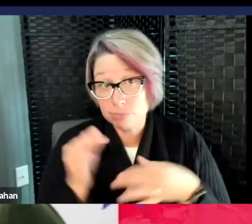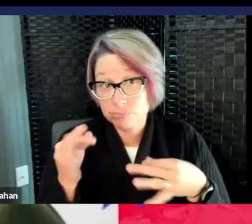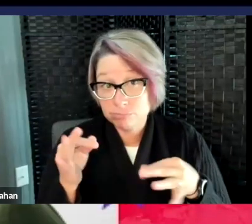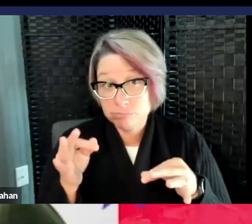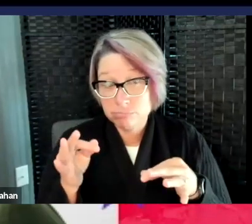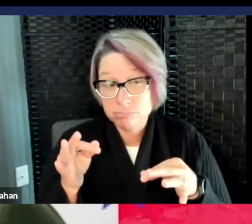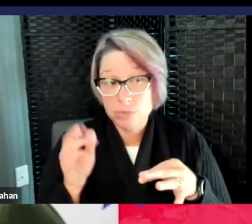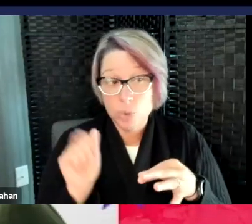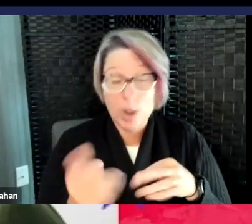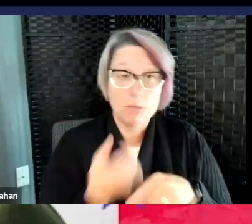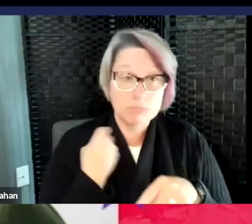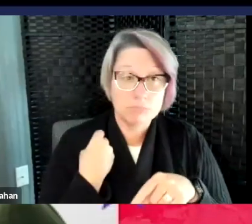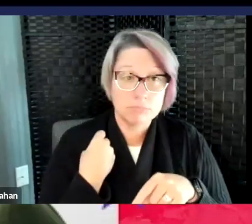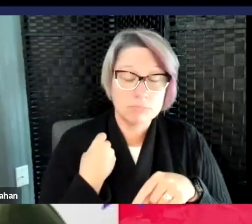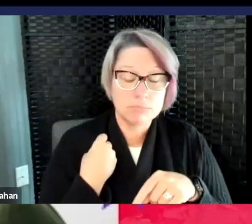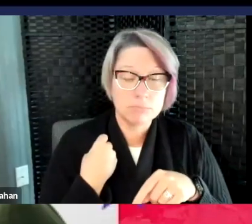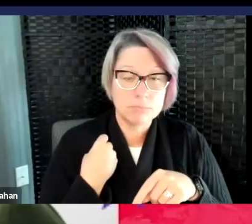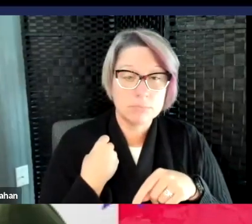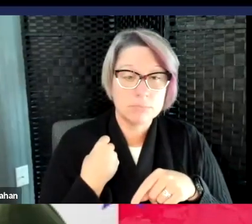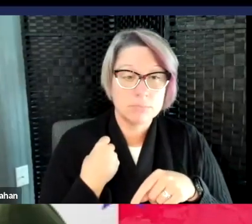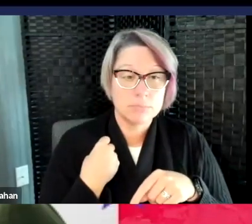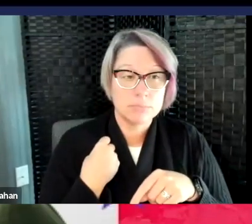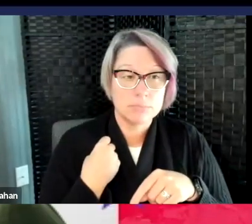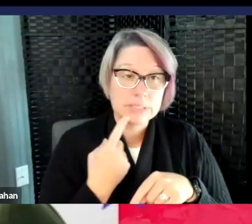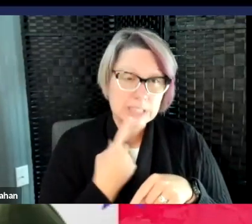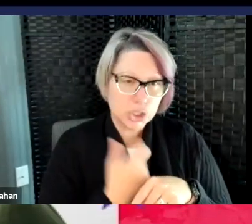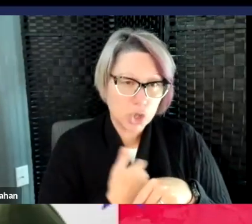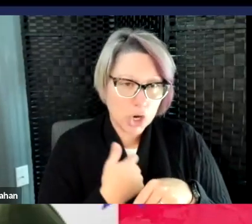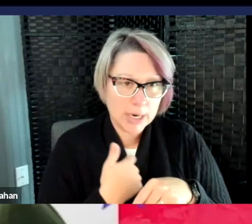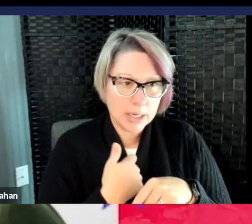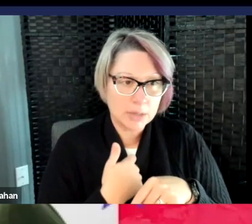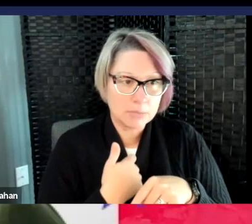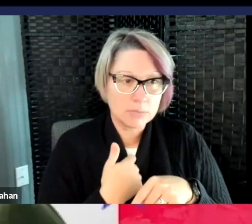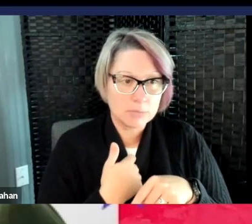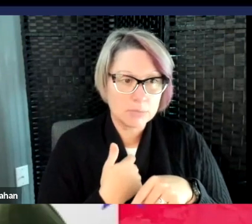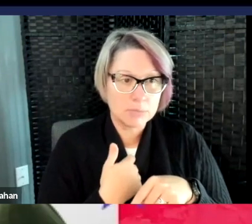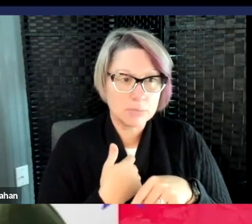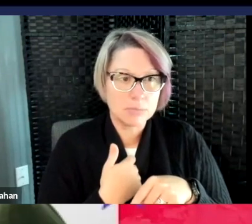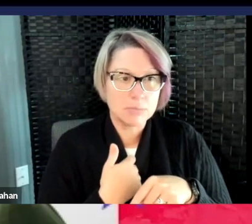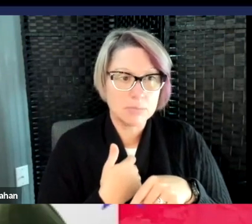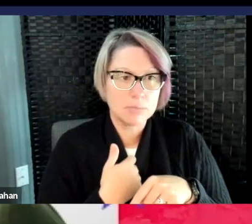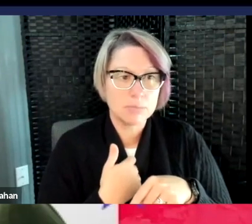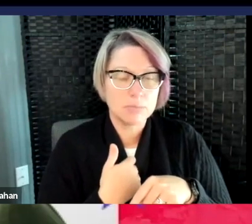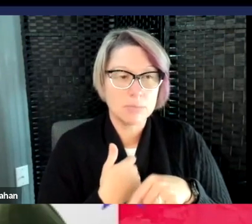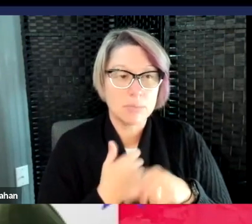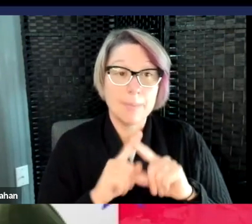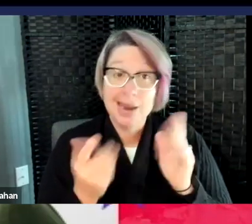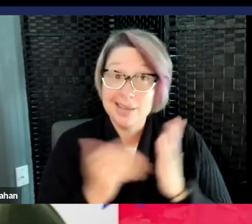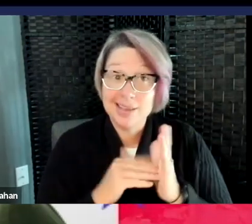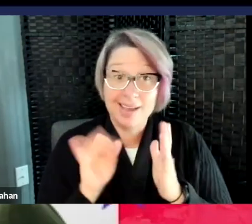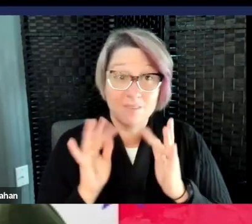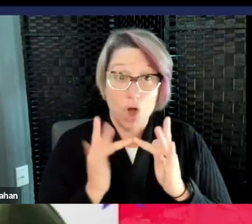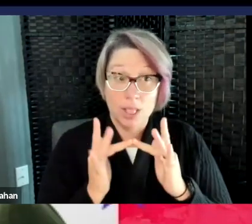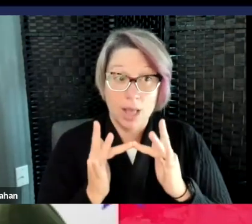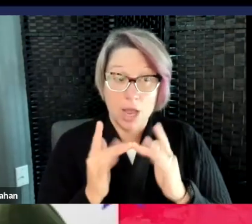can get the paper back and say you're sorry and take it back. But again, if you put it online,